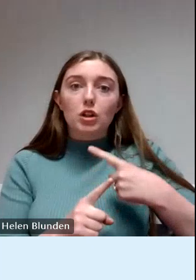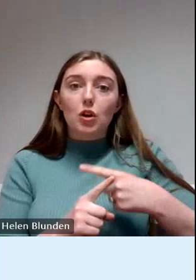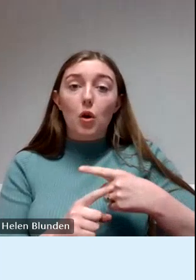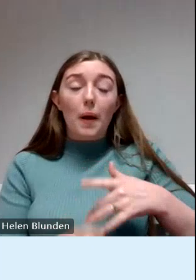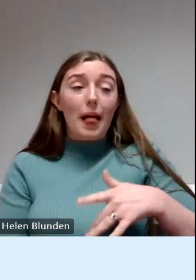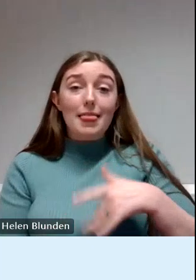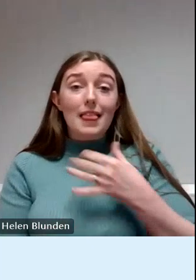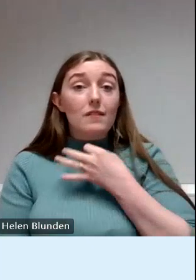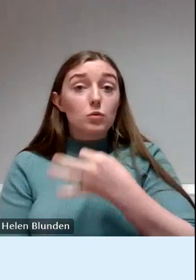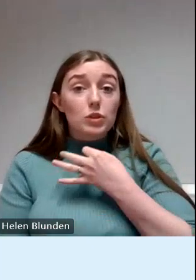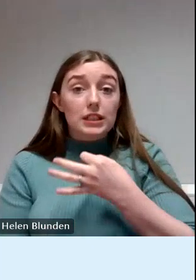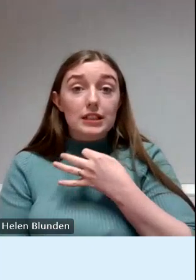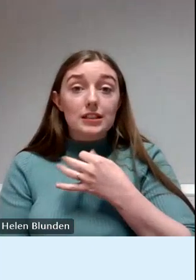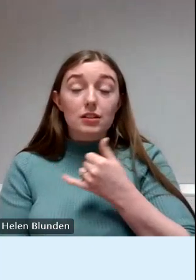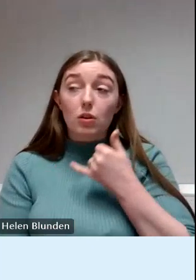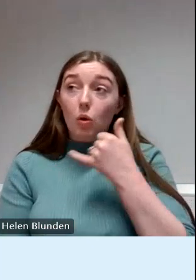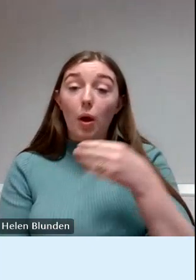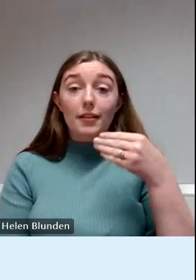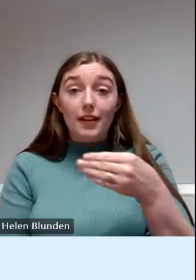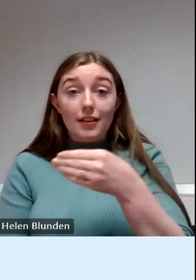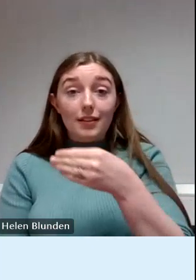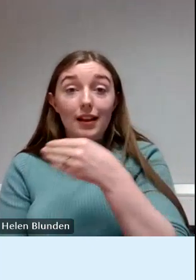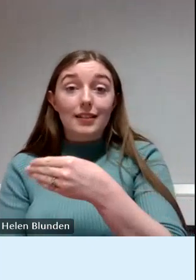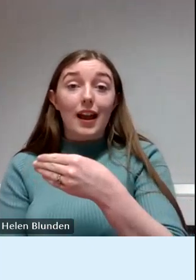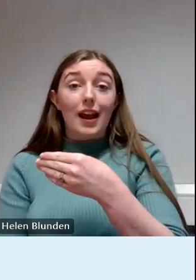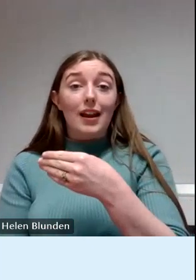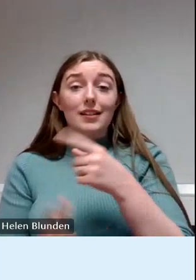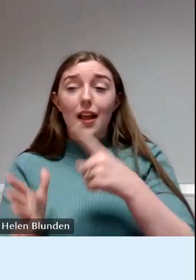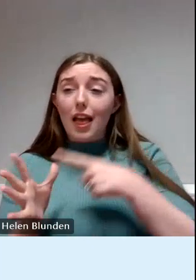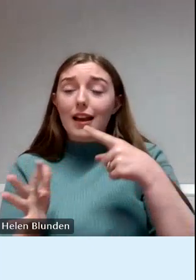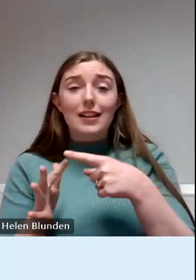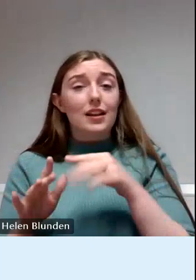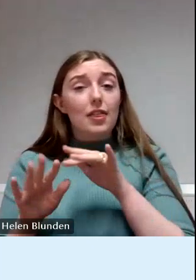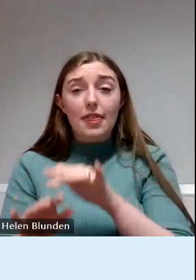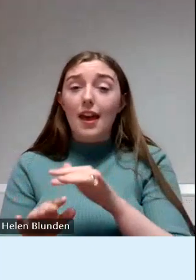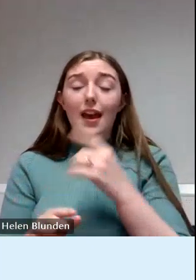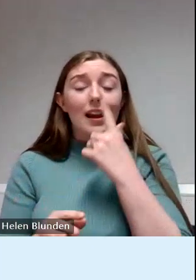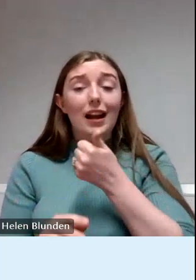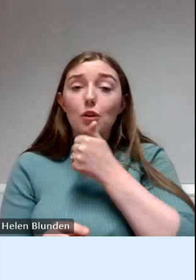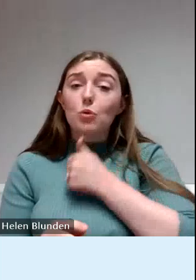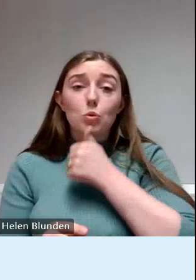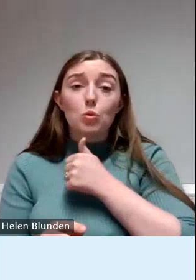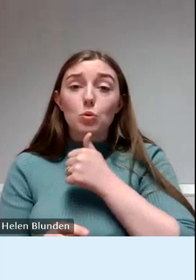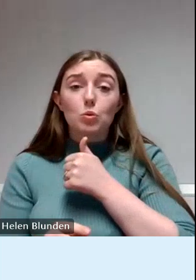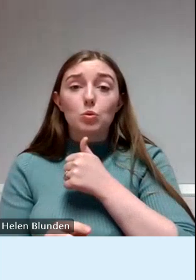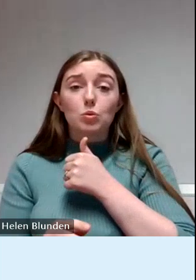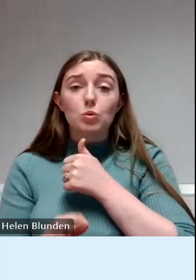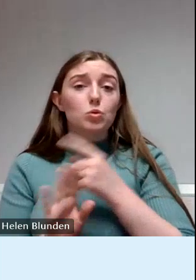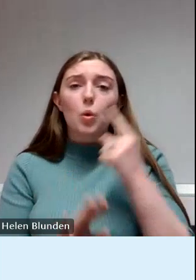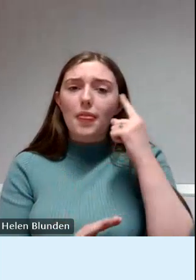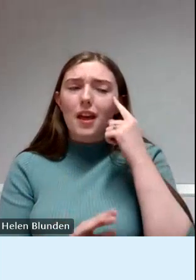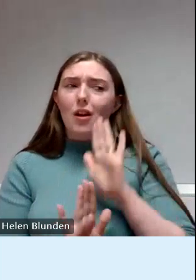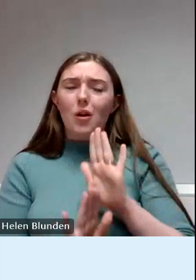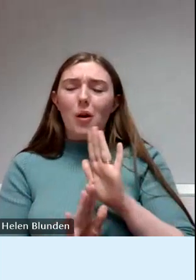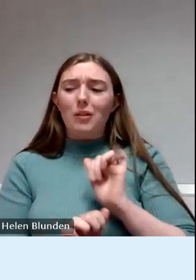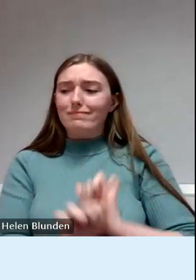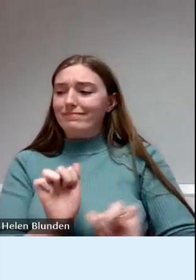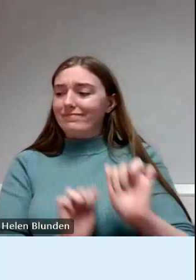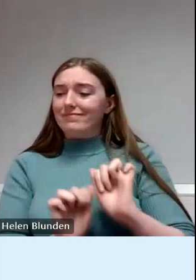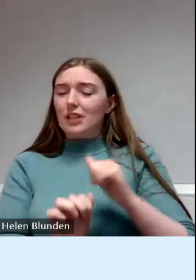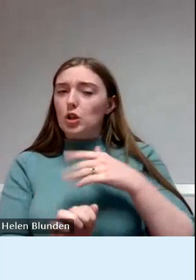999 or emergency departments are there for you. Please do not think that you're being a nuisance using them. Please don't think